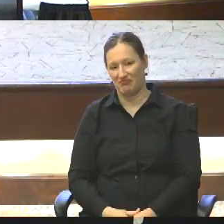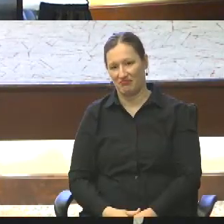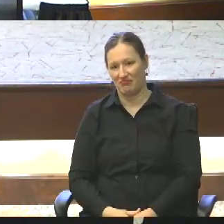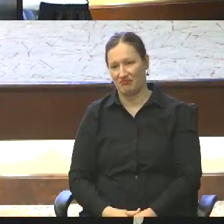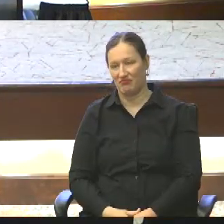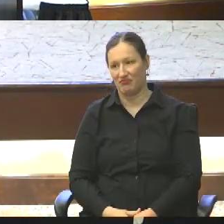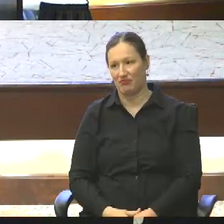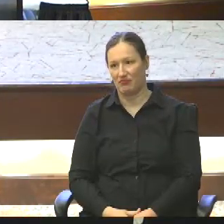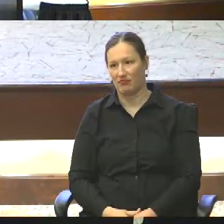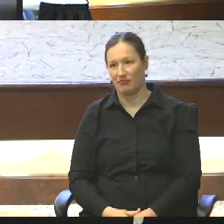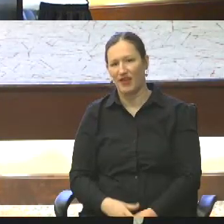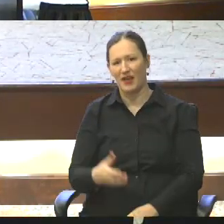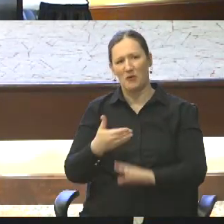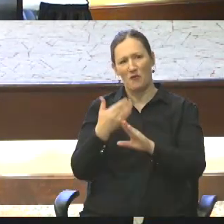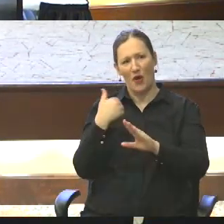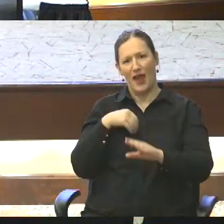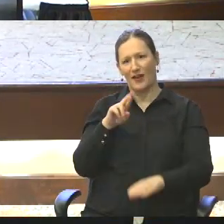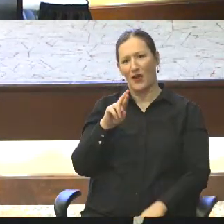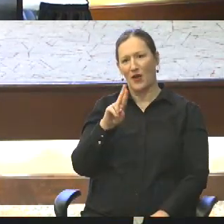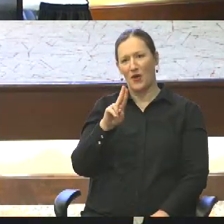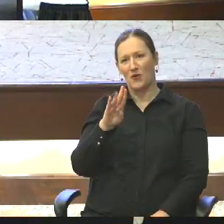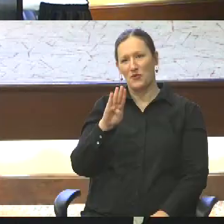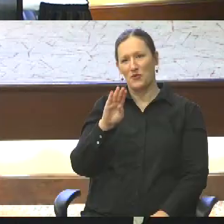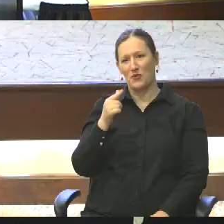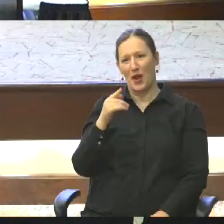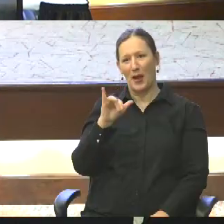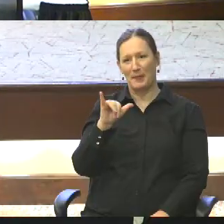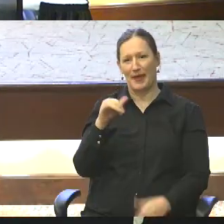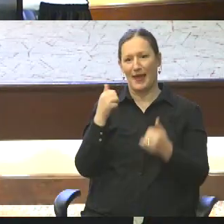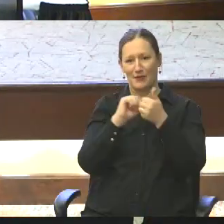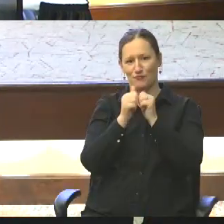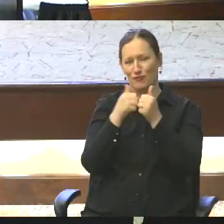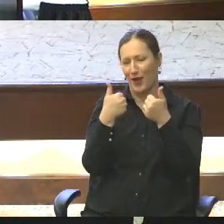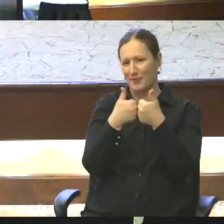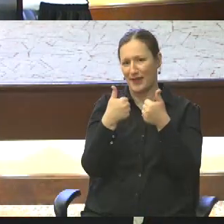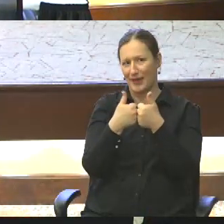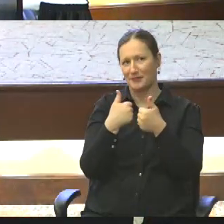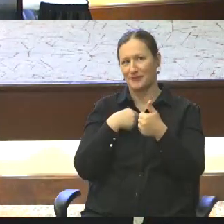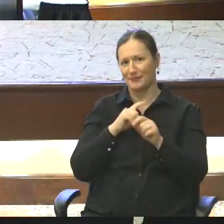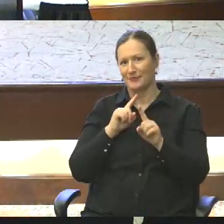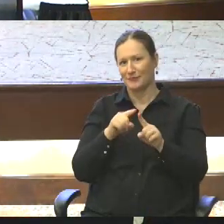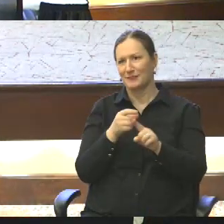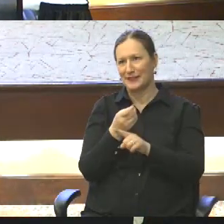think they used to have rugby games on that lot, too. I went to a couple of those back in the day.